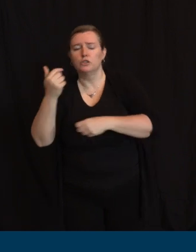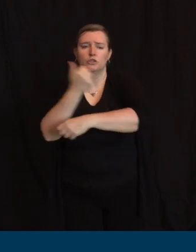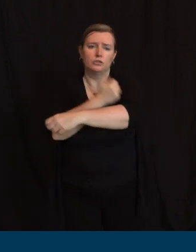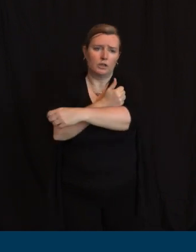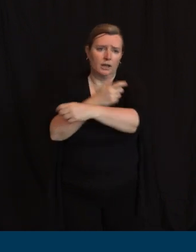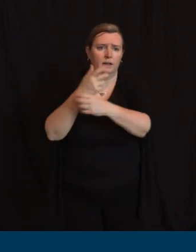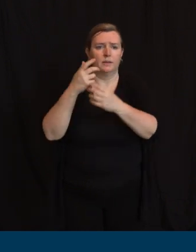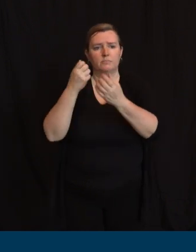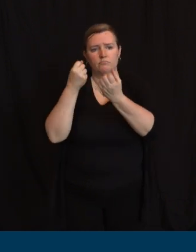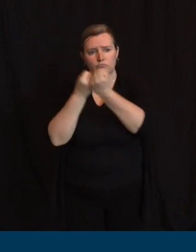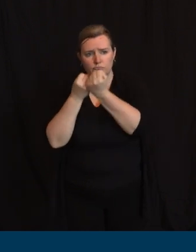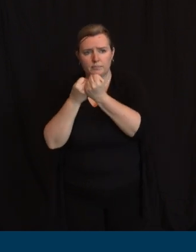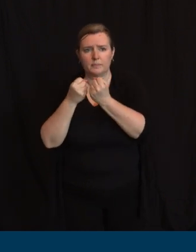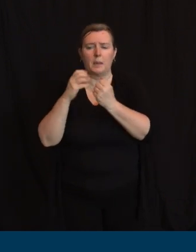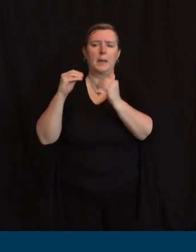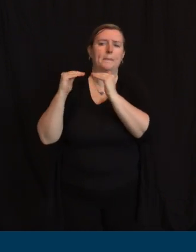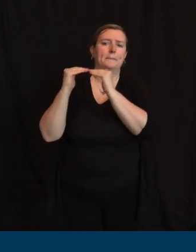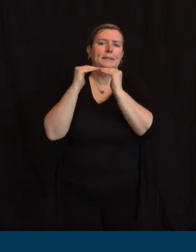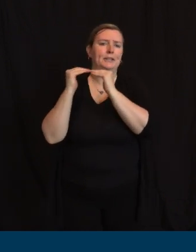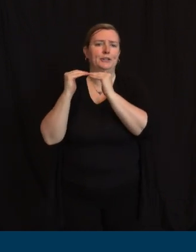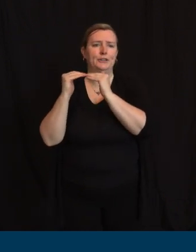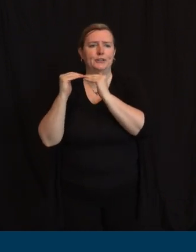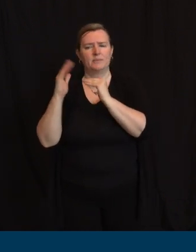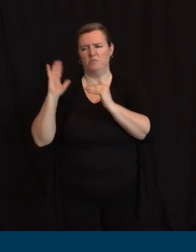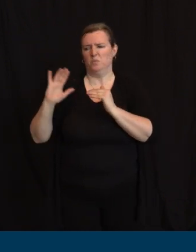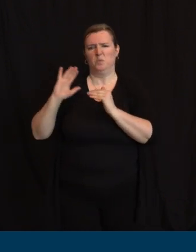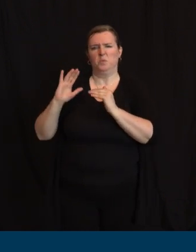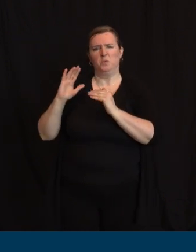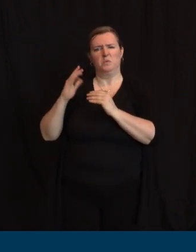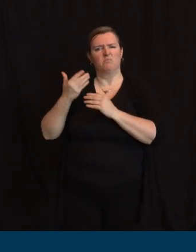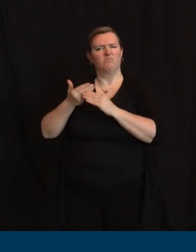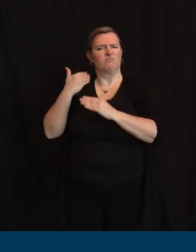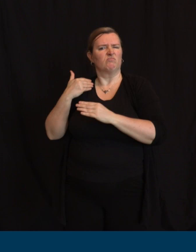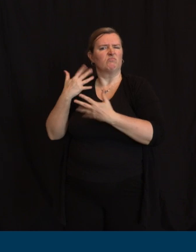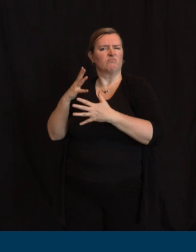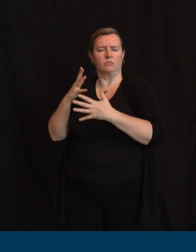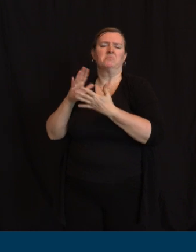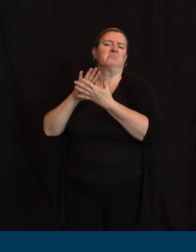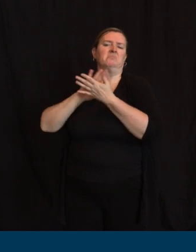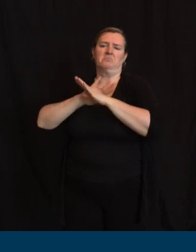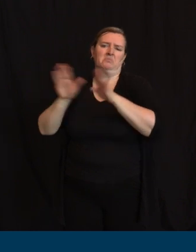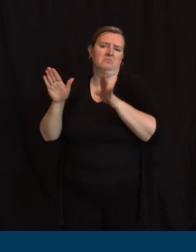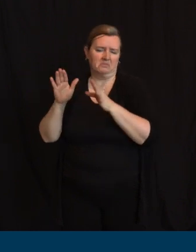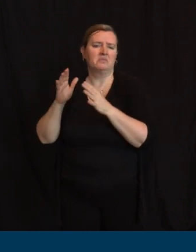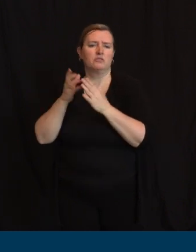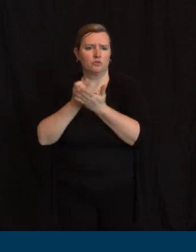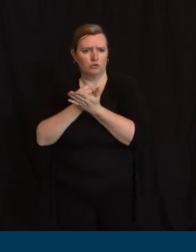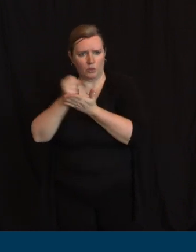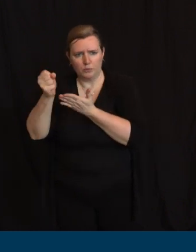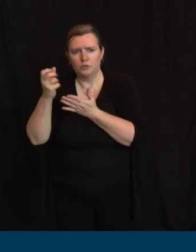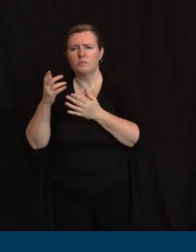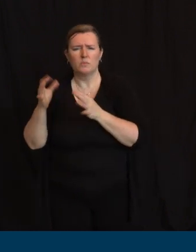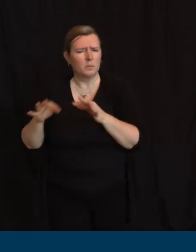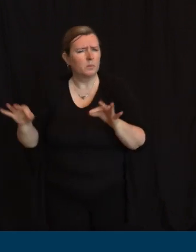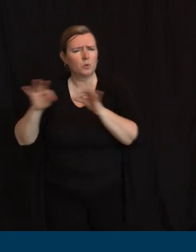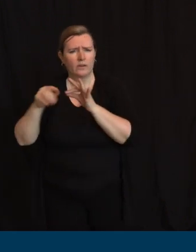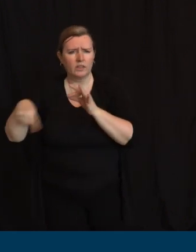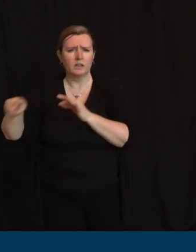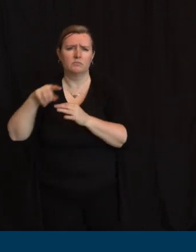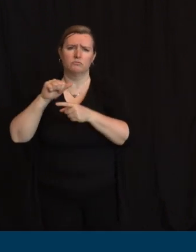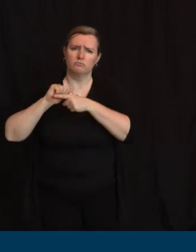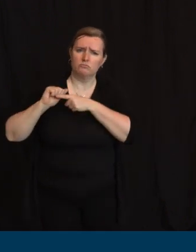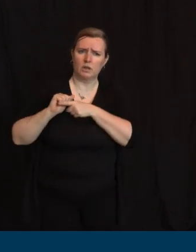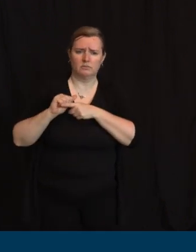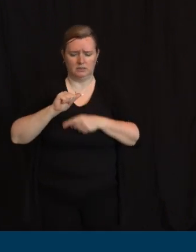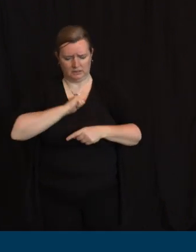this care is available. During these times, it's important for everyone to practice self-care.